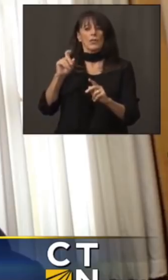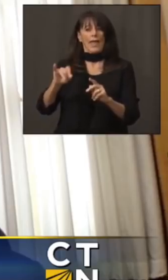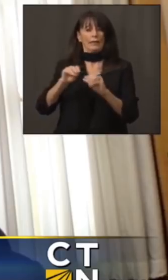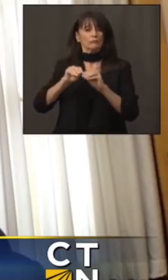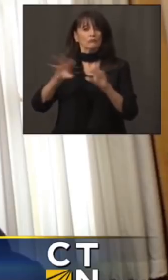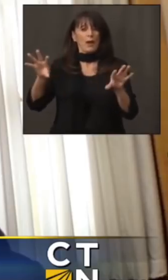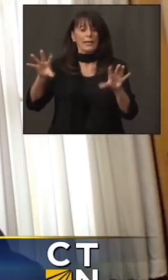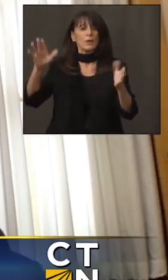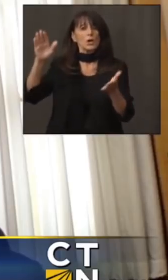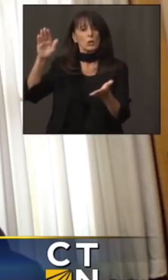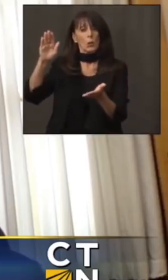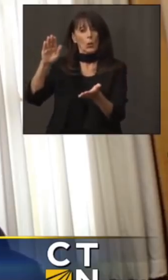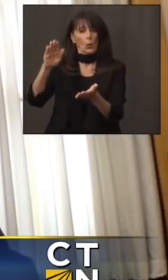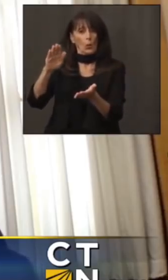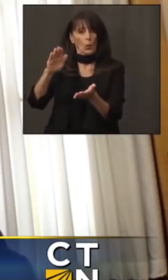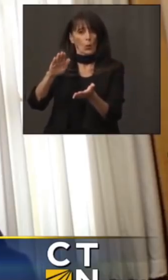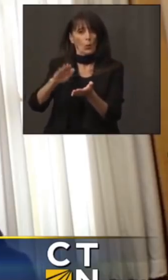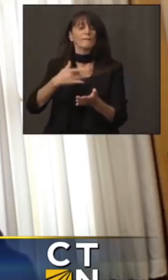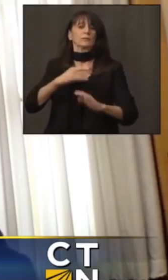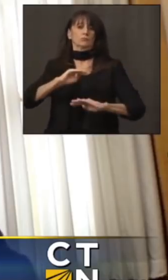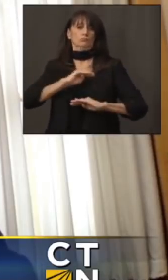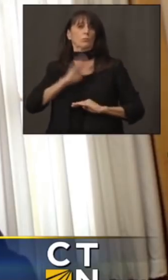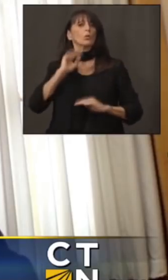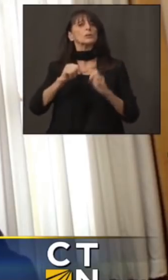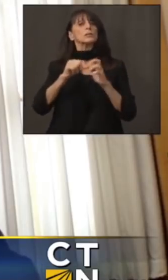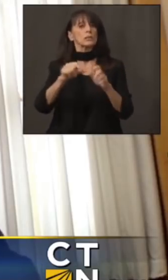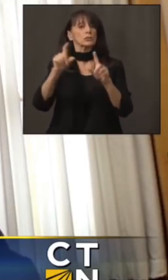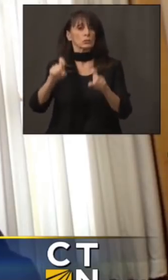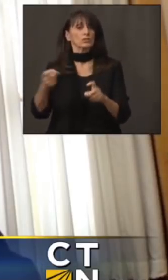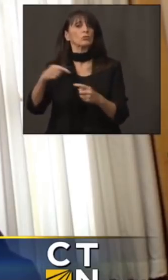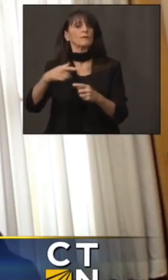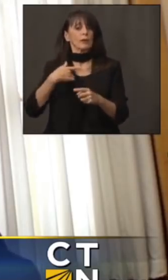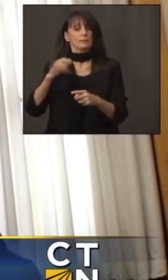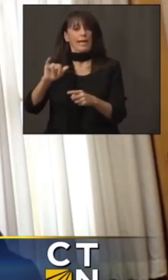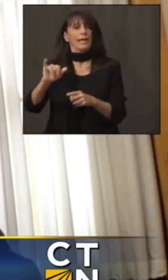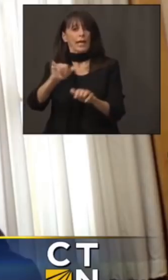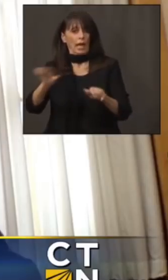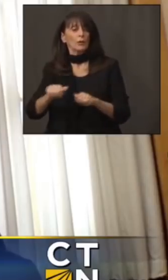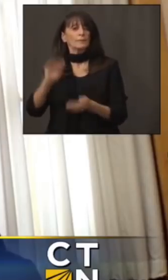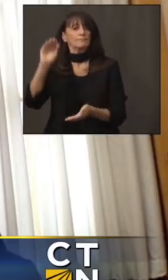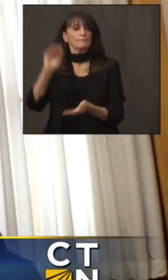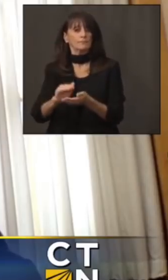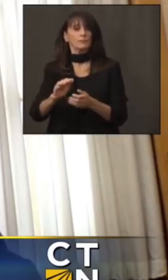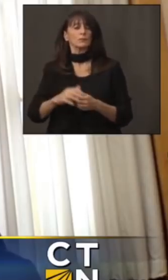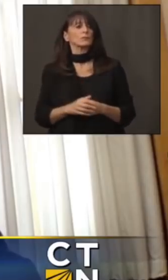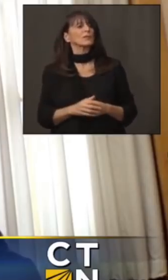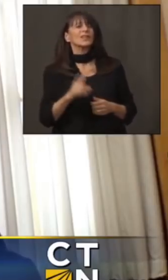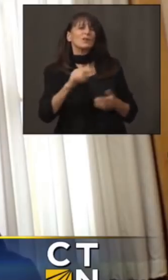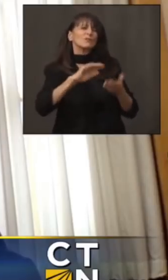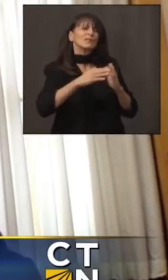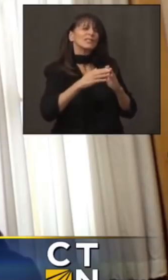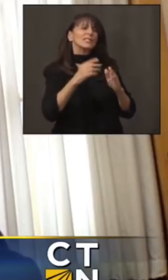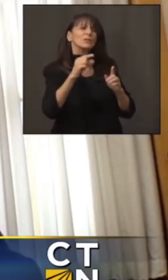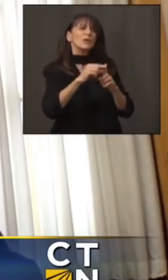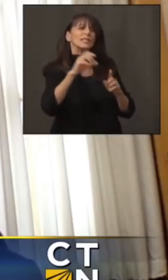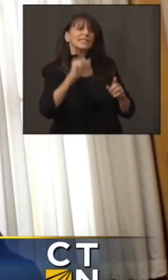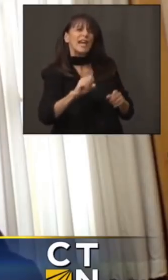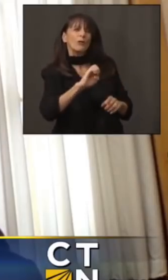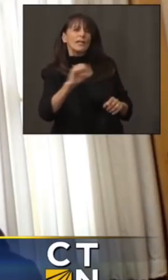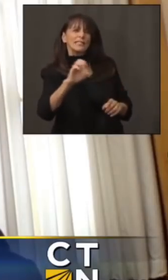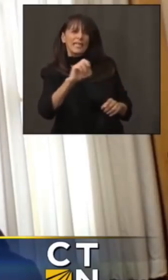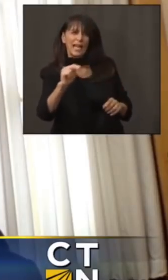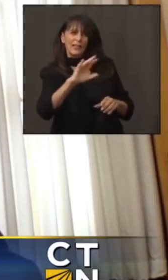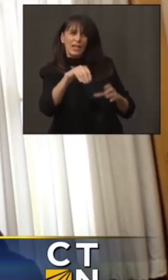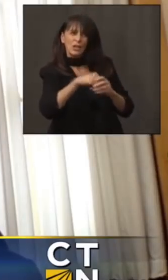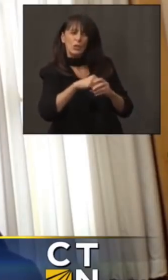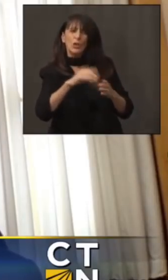bud. Still a ways to go before we think we're out of the woods yet in southeastern Connecticut. When you say southeastern Connecticut, are you counting New